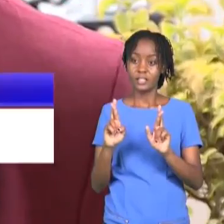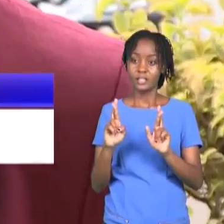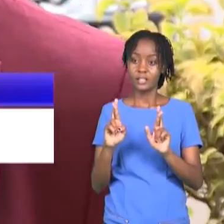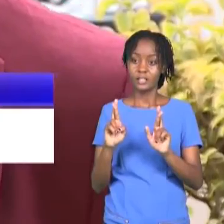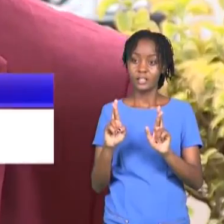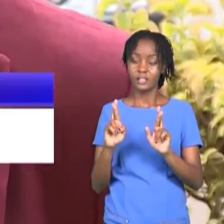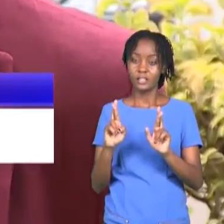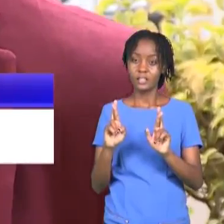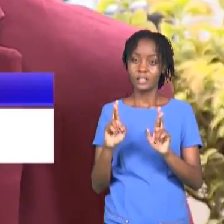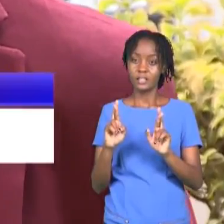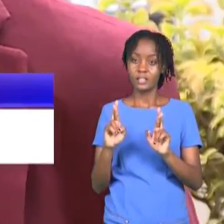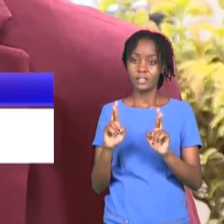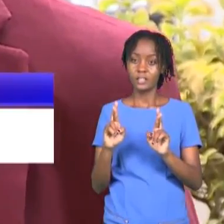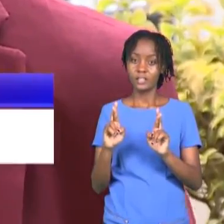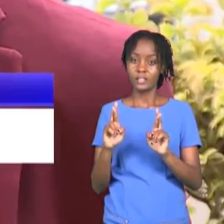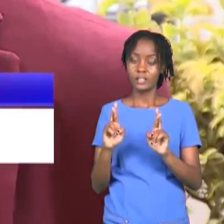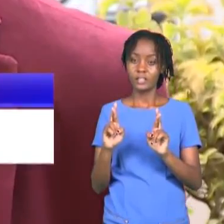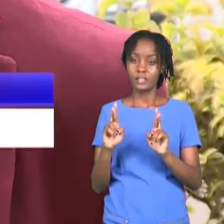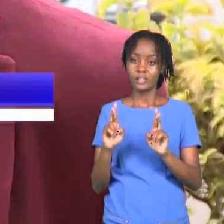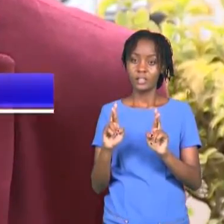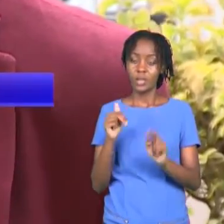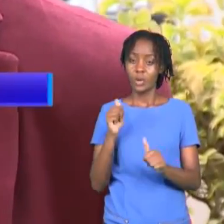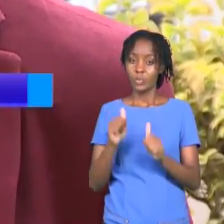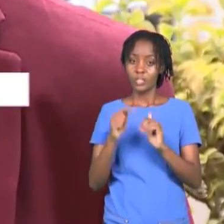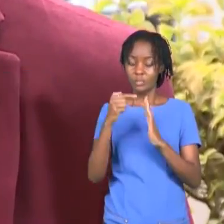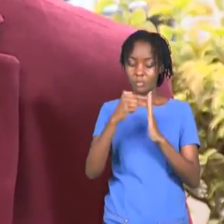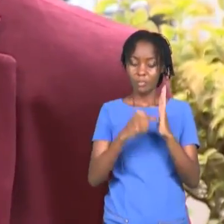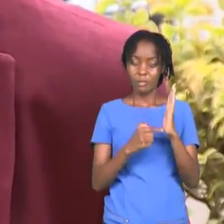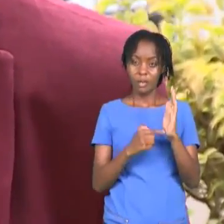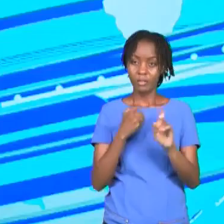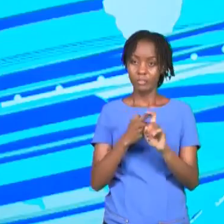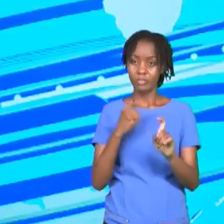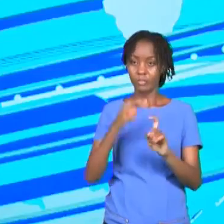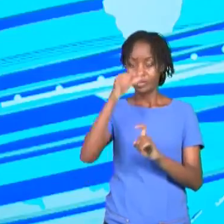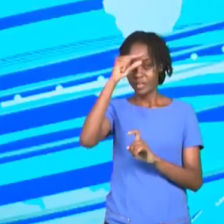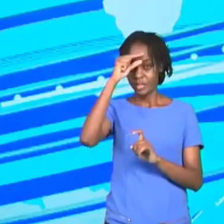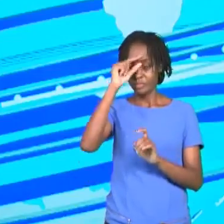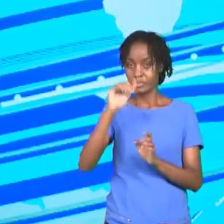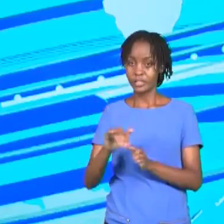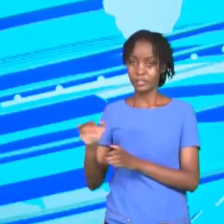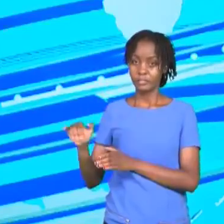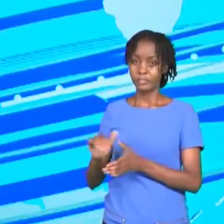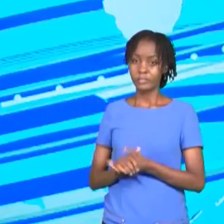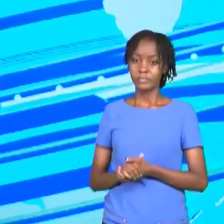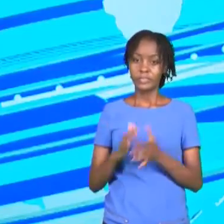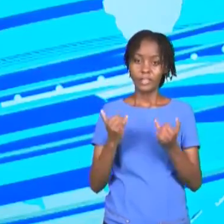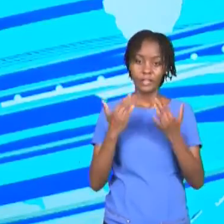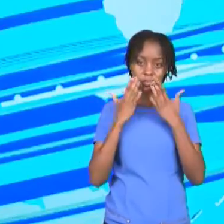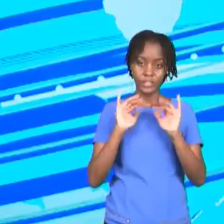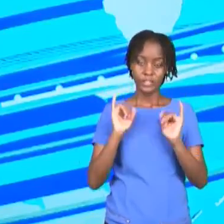preparedness, requirements, from the state. All right, that's all we had for you from the biz.